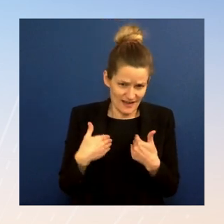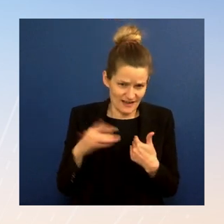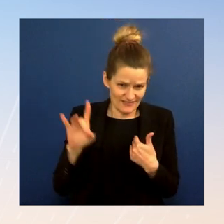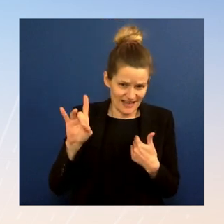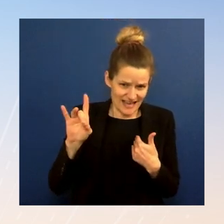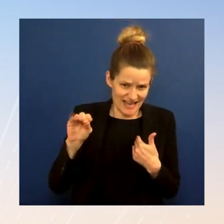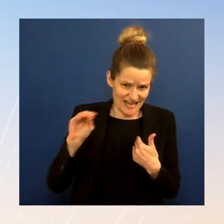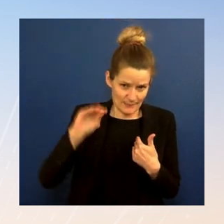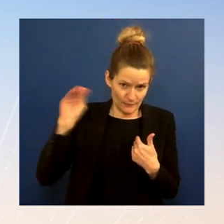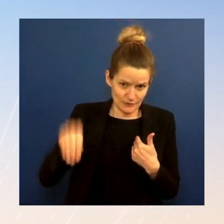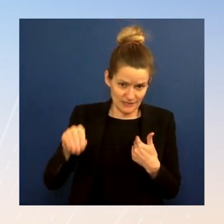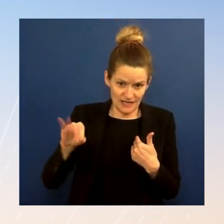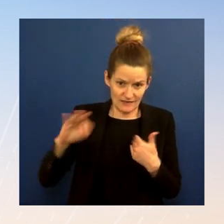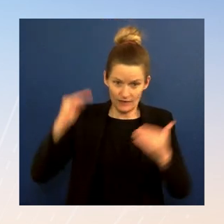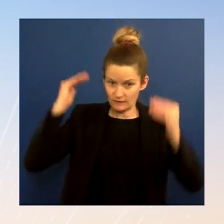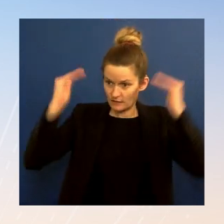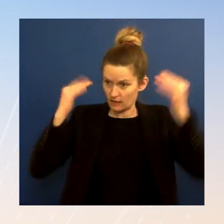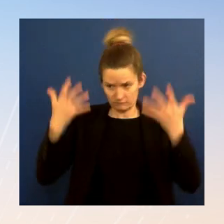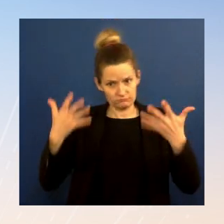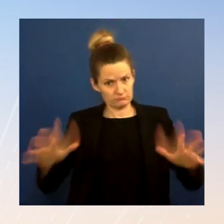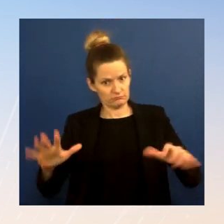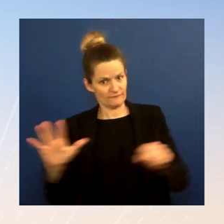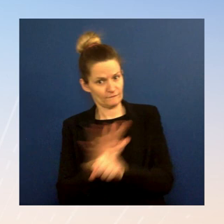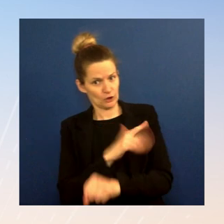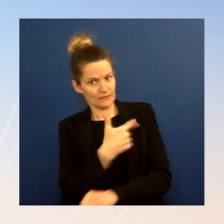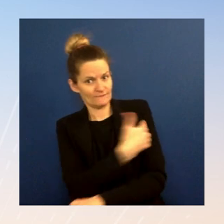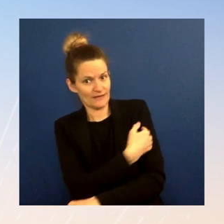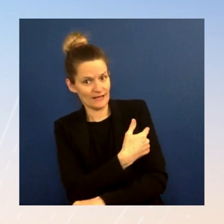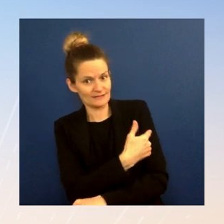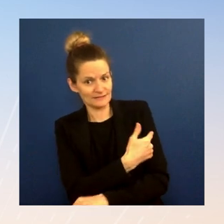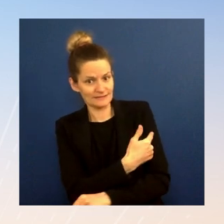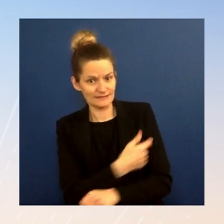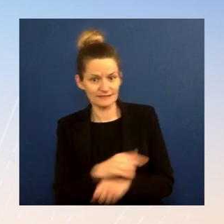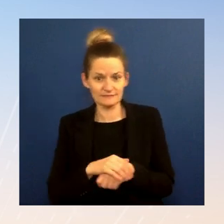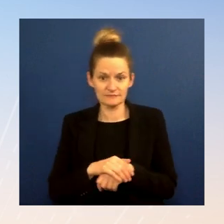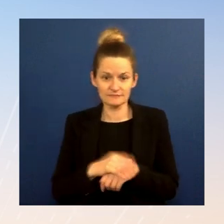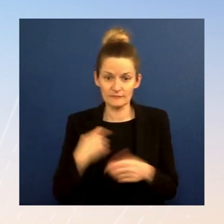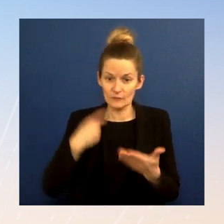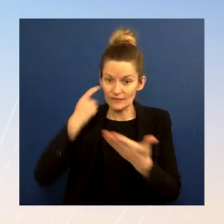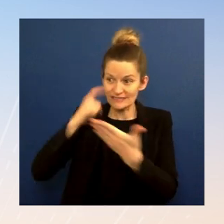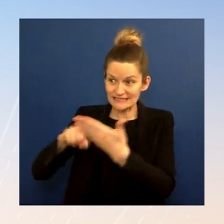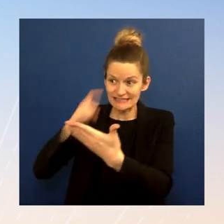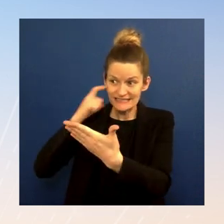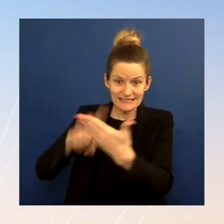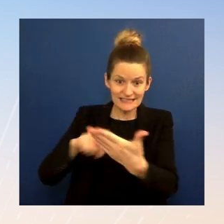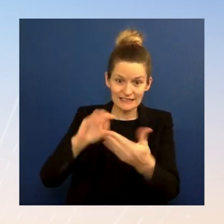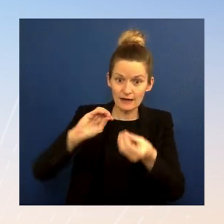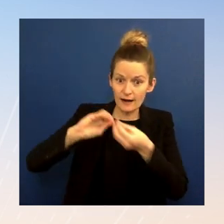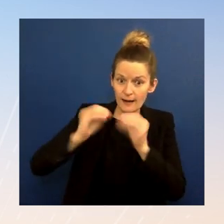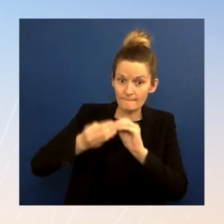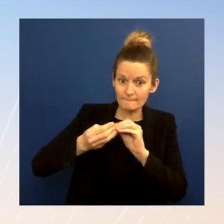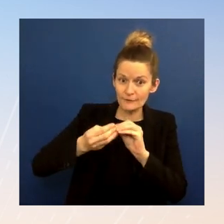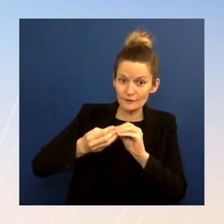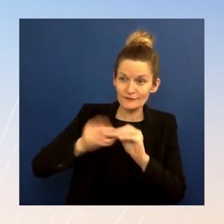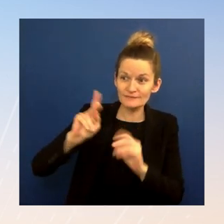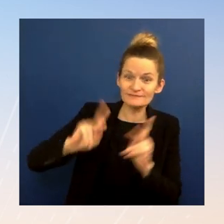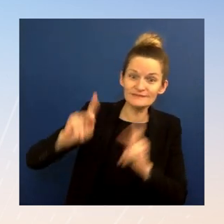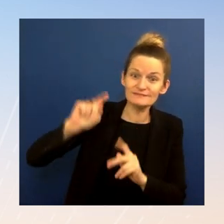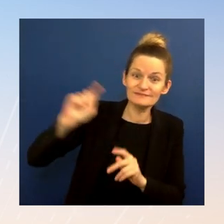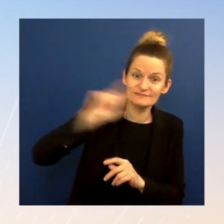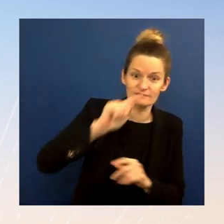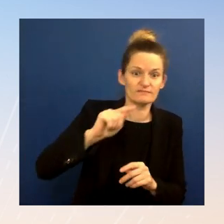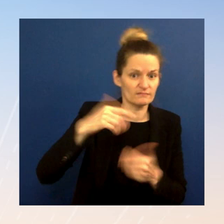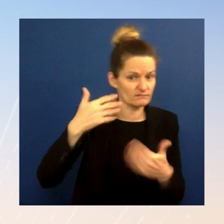seen hospitalizations come down across the country, including in Washington, D.C. The president was very clear when he made his remarks about